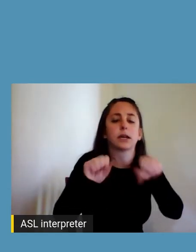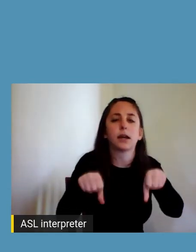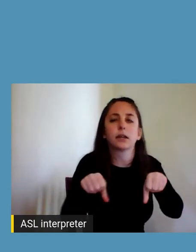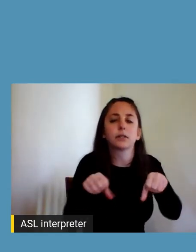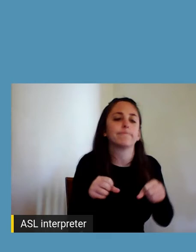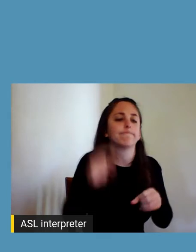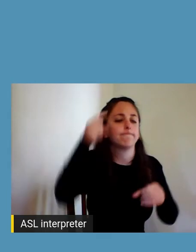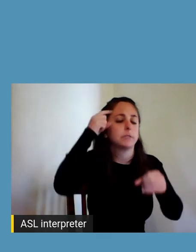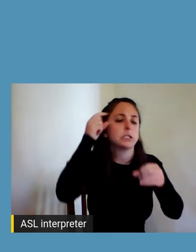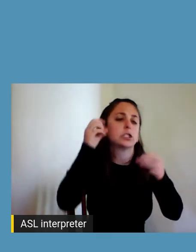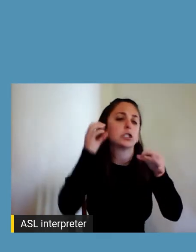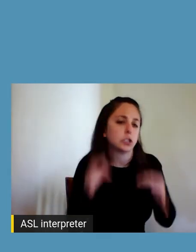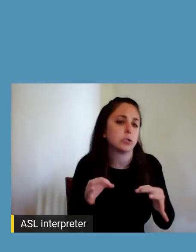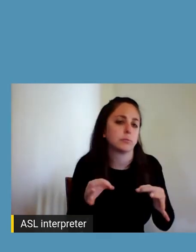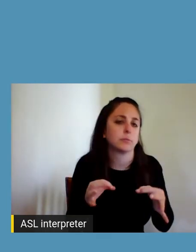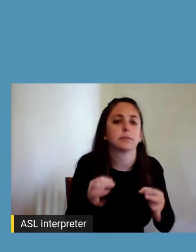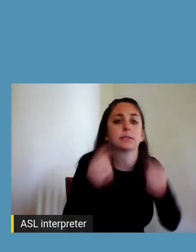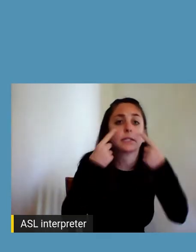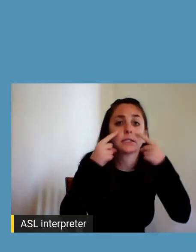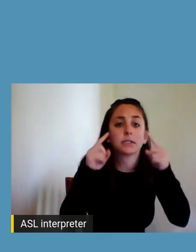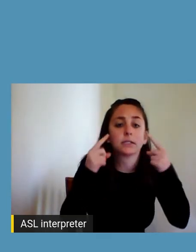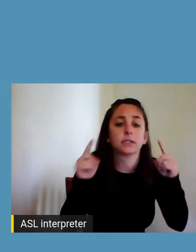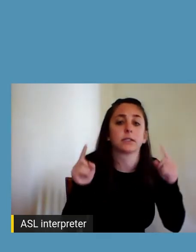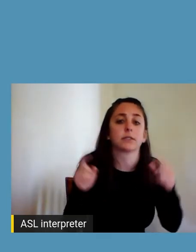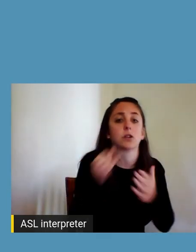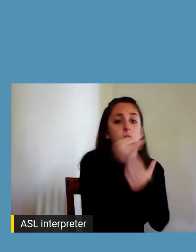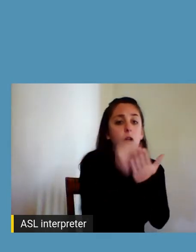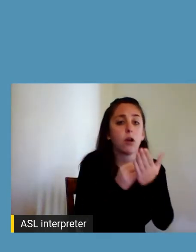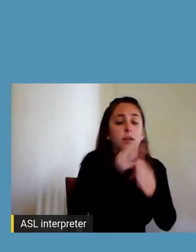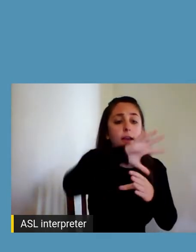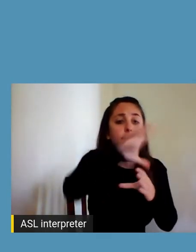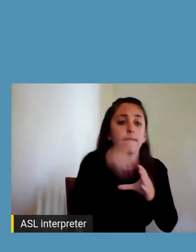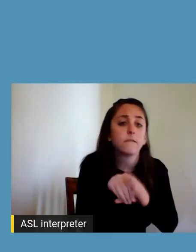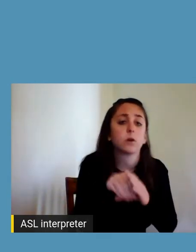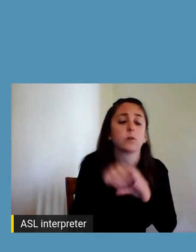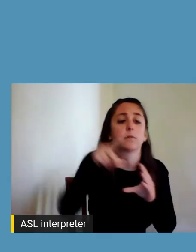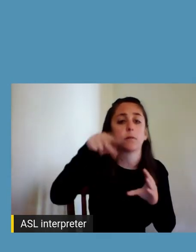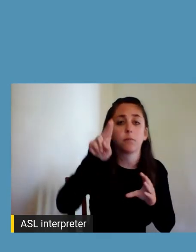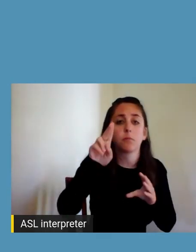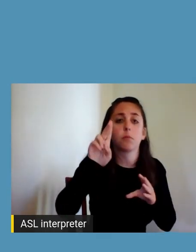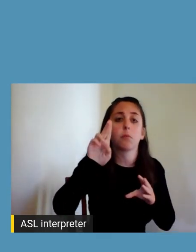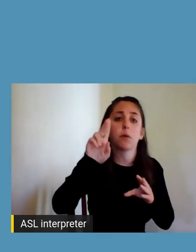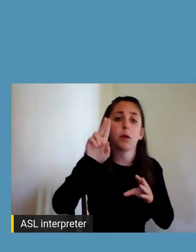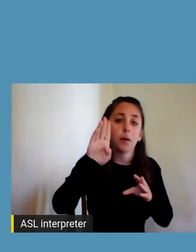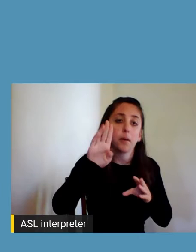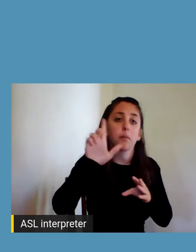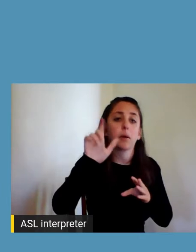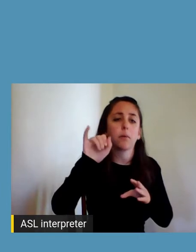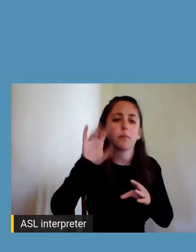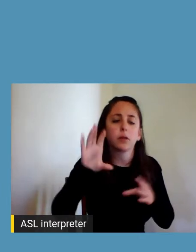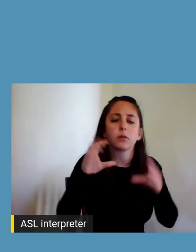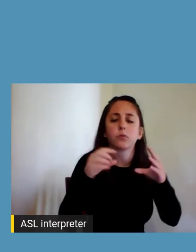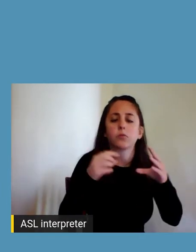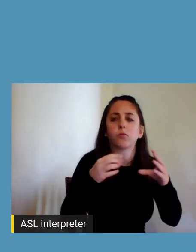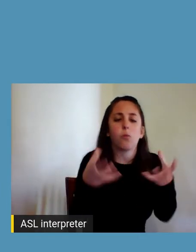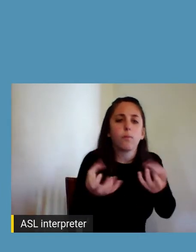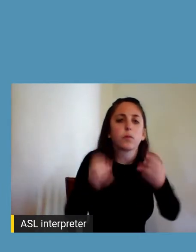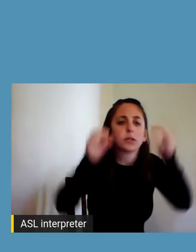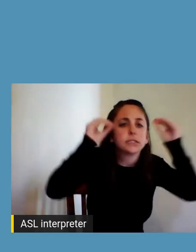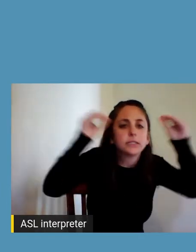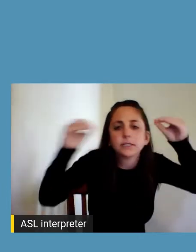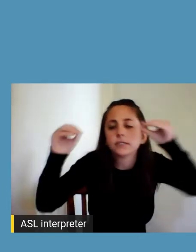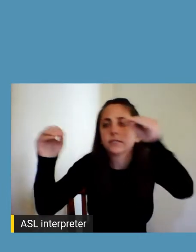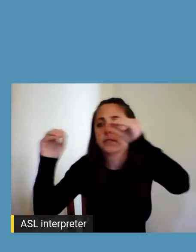wants to push out content about art that engages your public in a meaningful way, say you want to teach something, you're producing this type